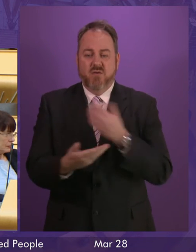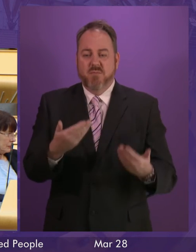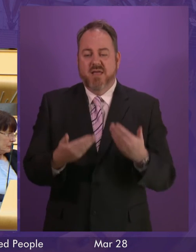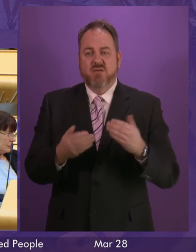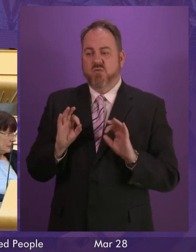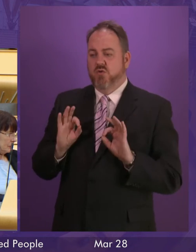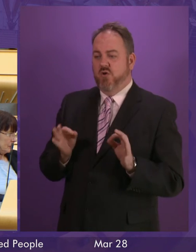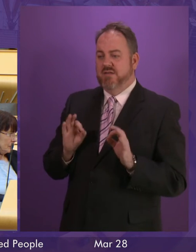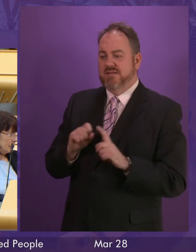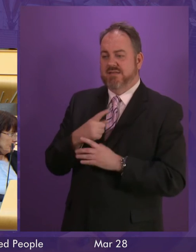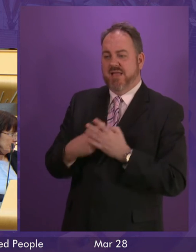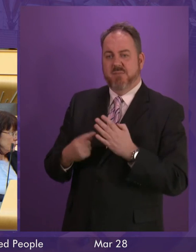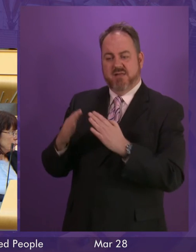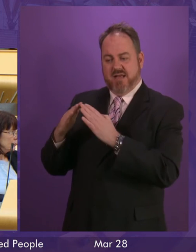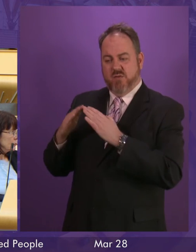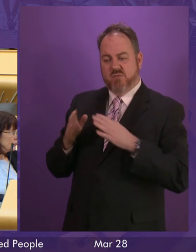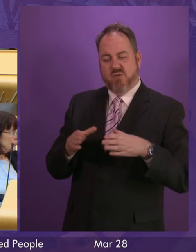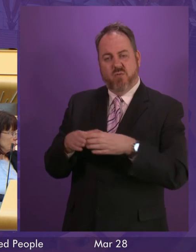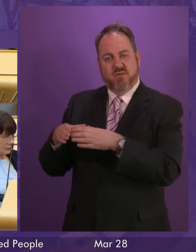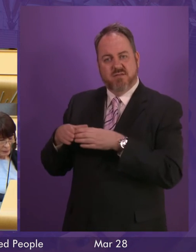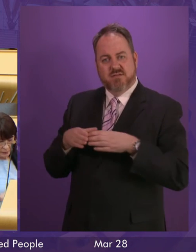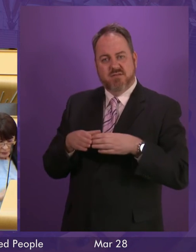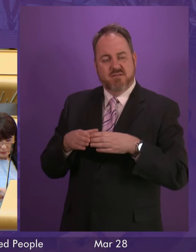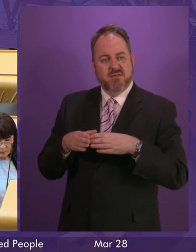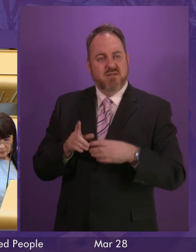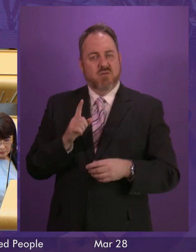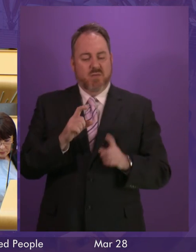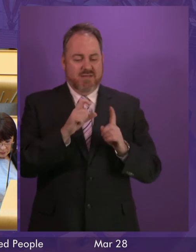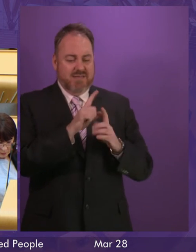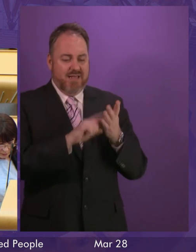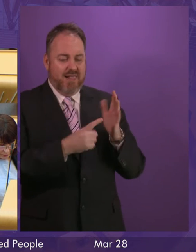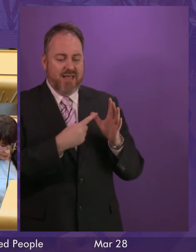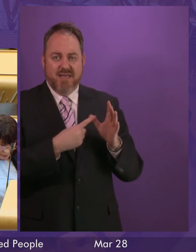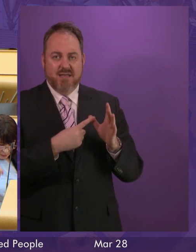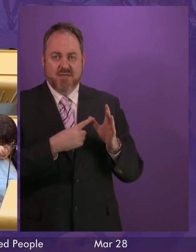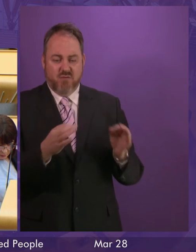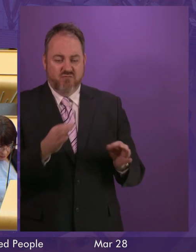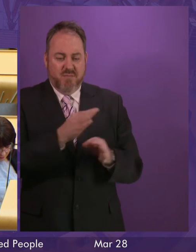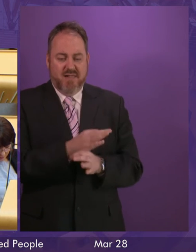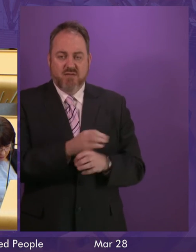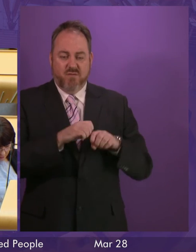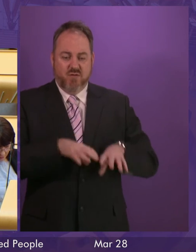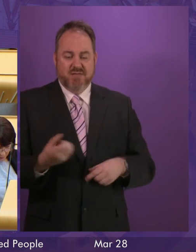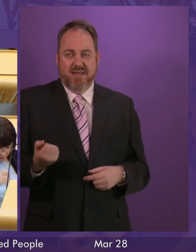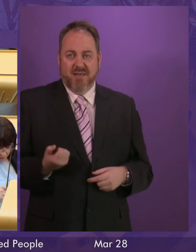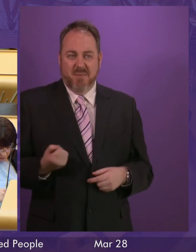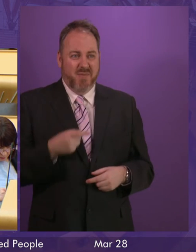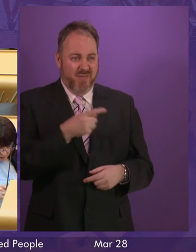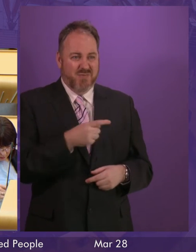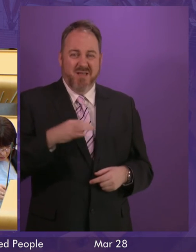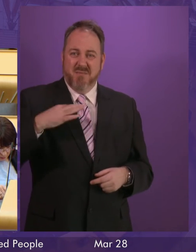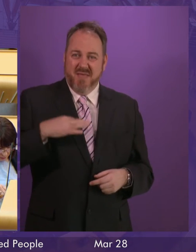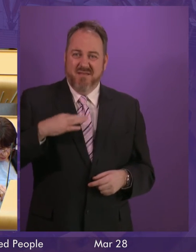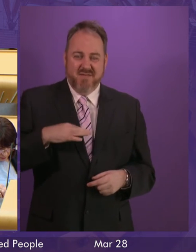though PIP, DLA and attendance allowance are not income replacement benefits, they are benefits that are being devolved to this